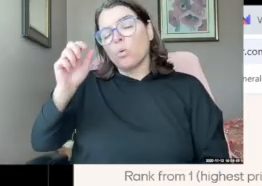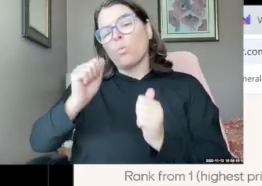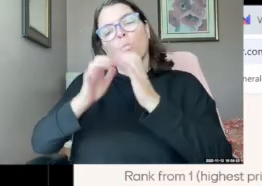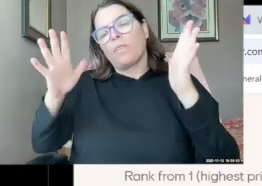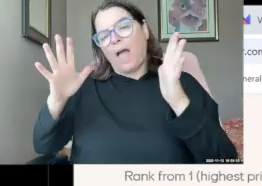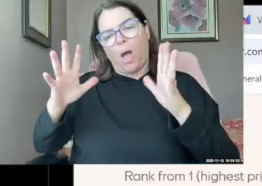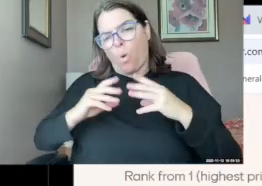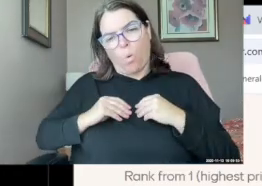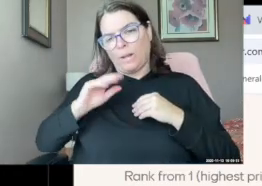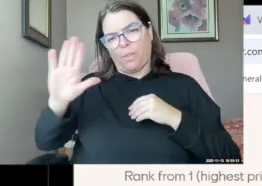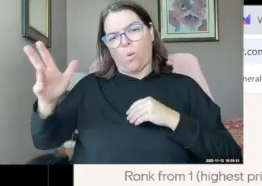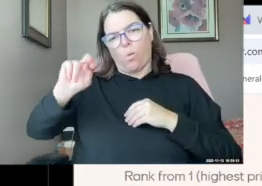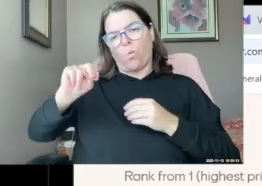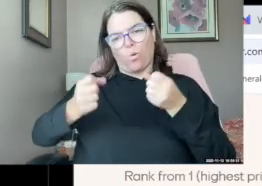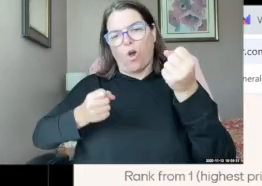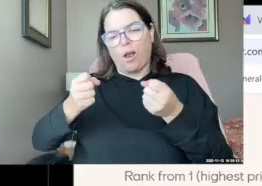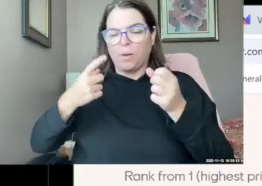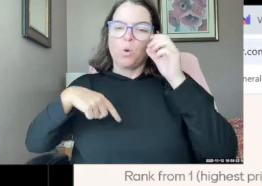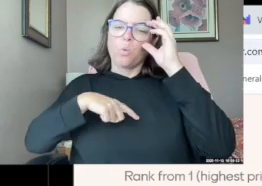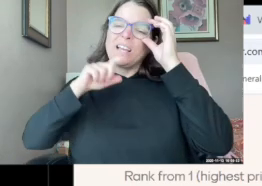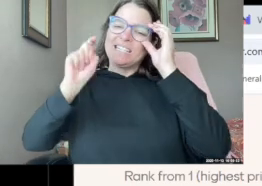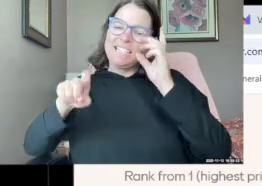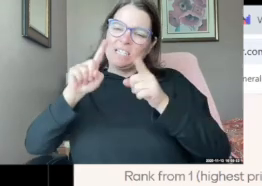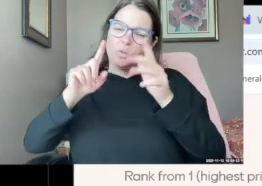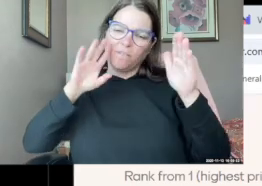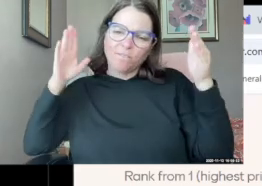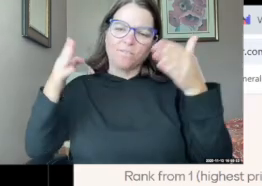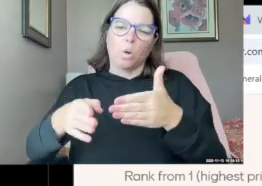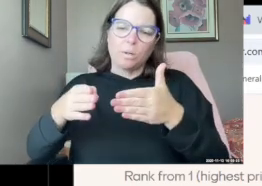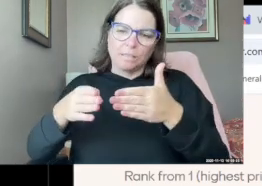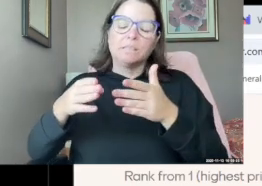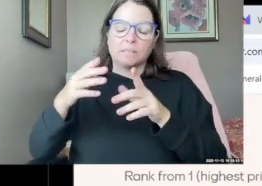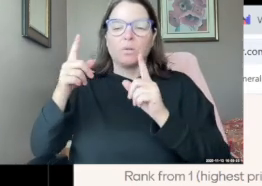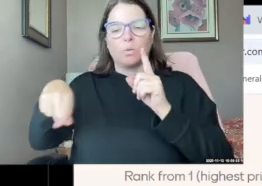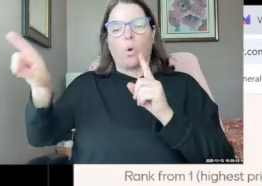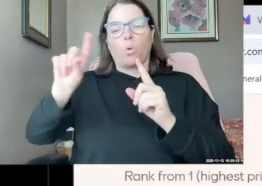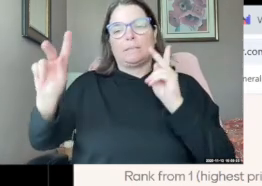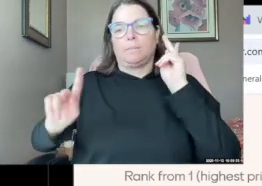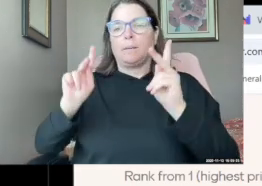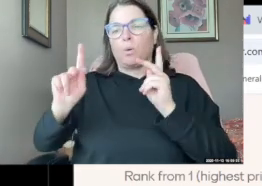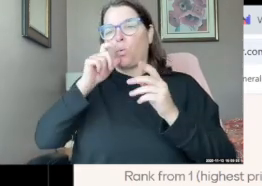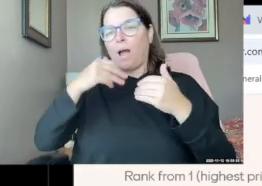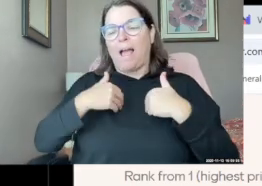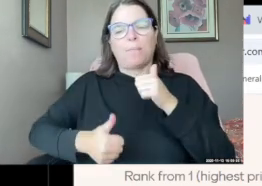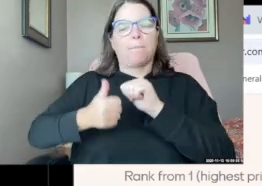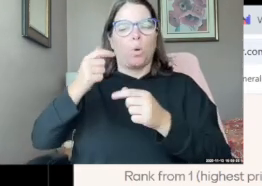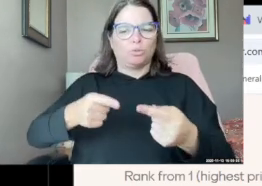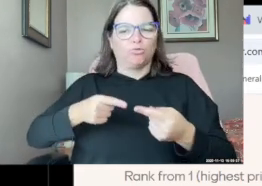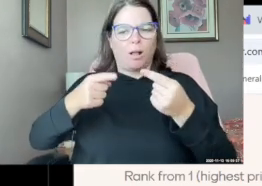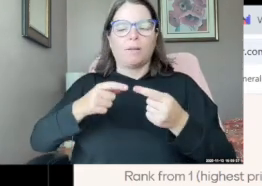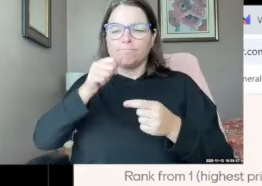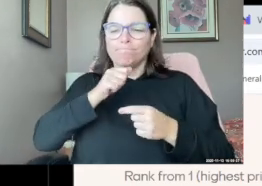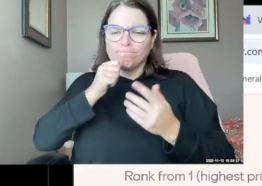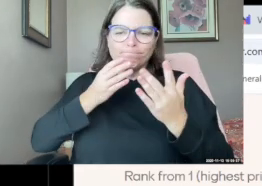that provide people with zero emission transportation without owning a car, we need to focus on